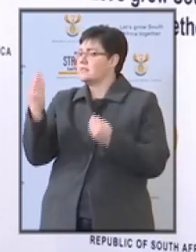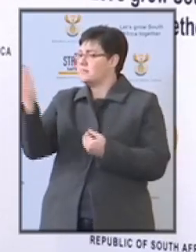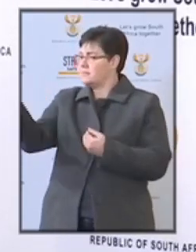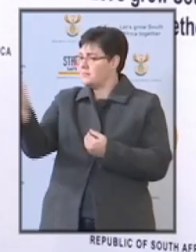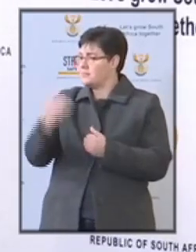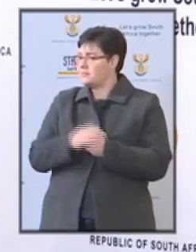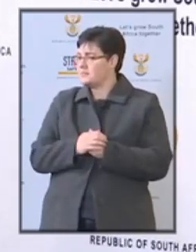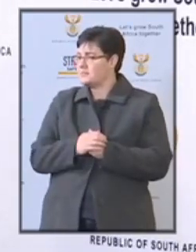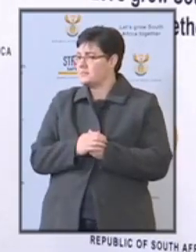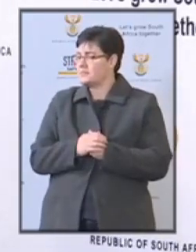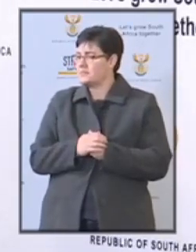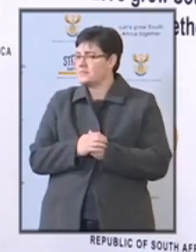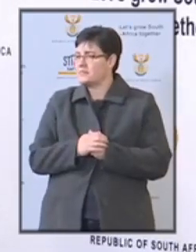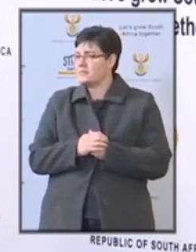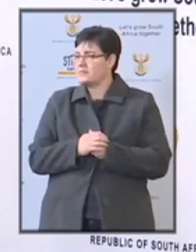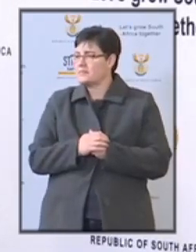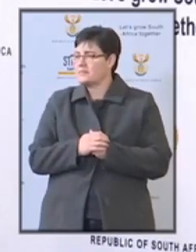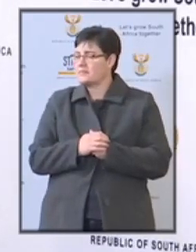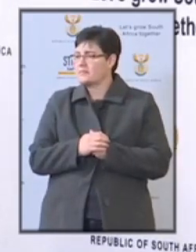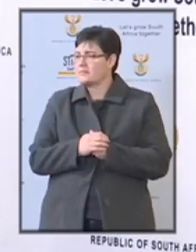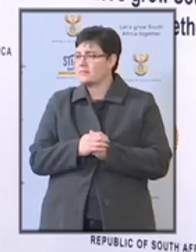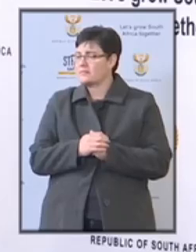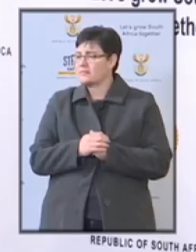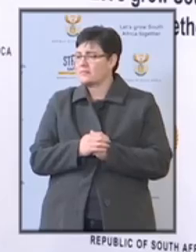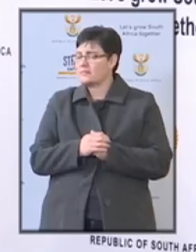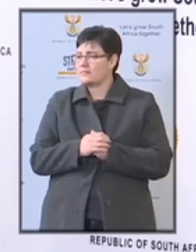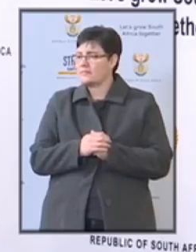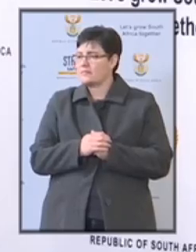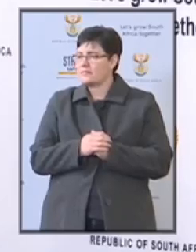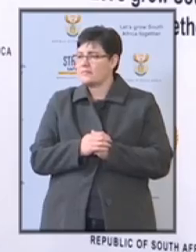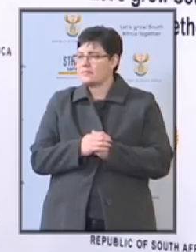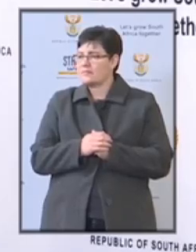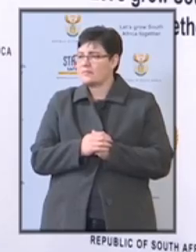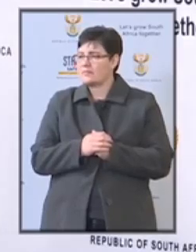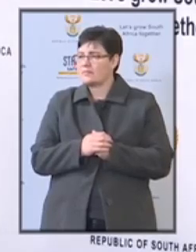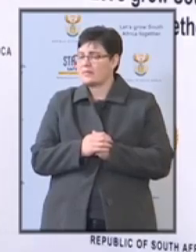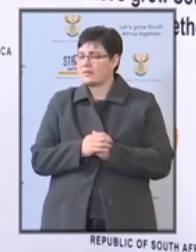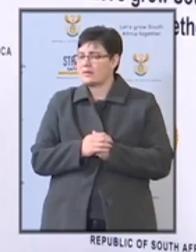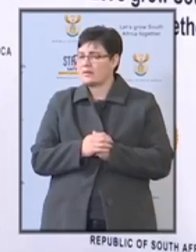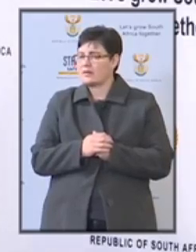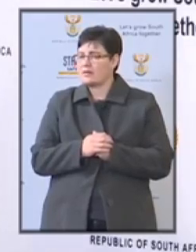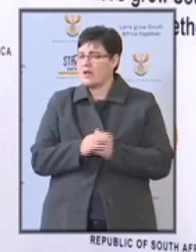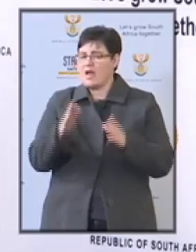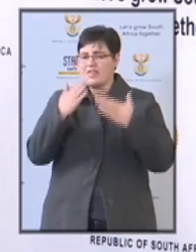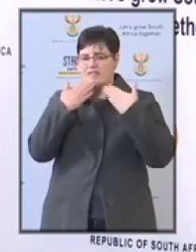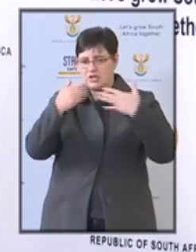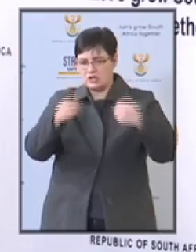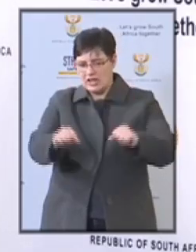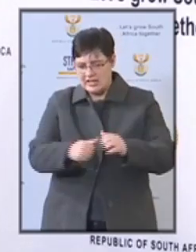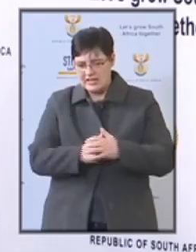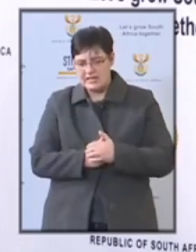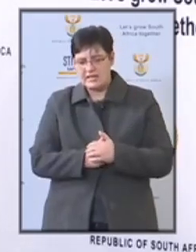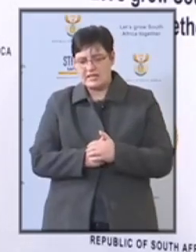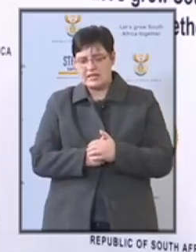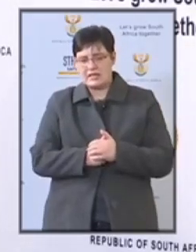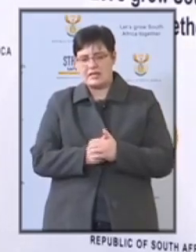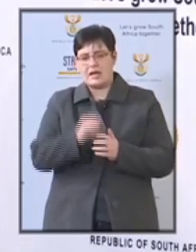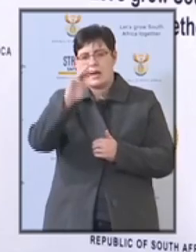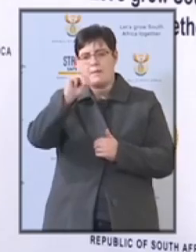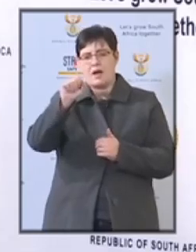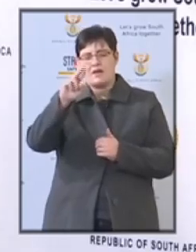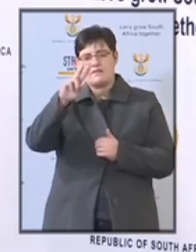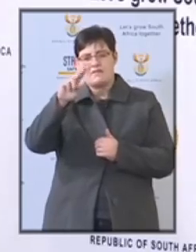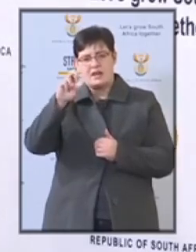line on the WhatsApp line, Ignatius. Thank you, Chair. I have Marvin Charles